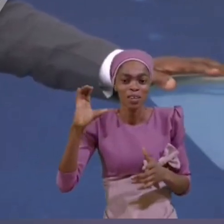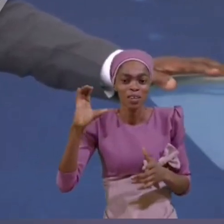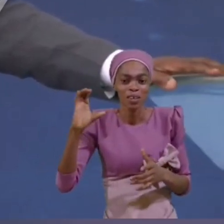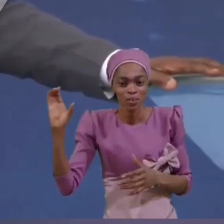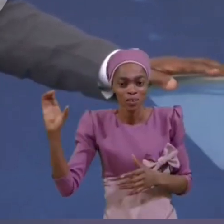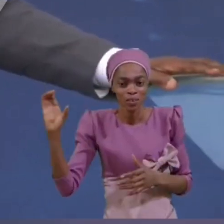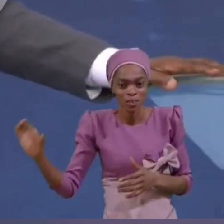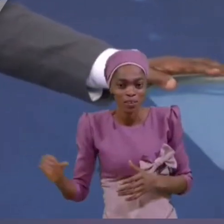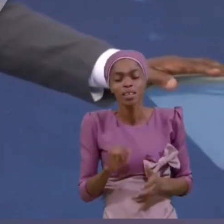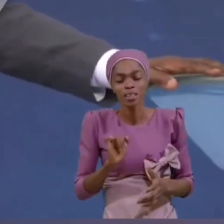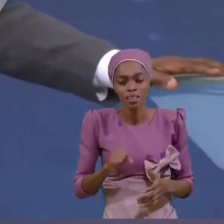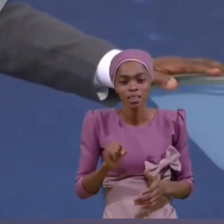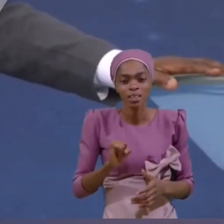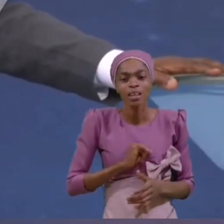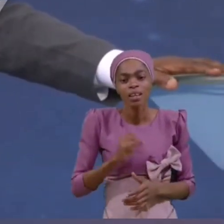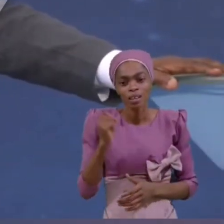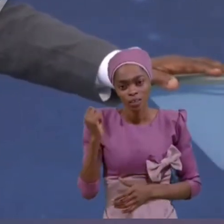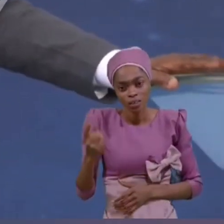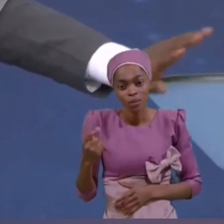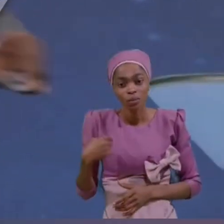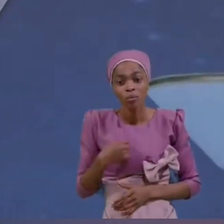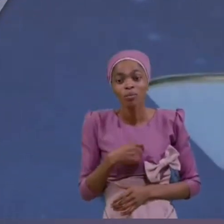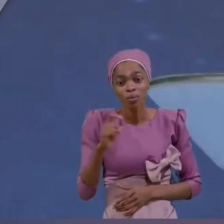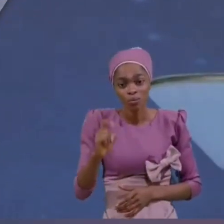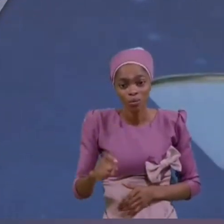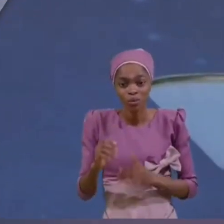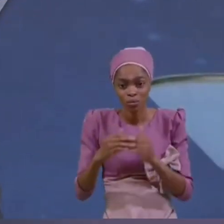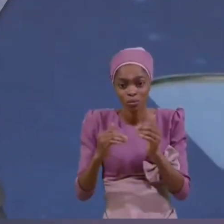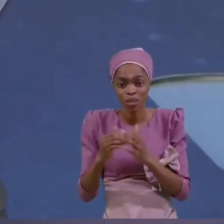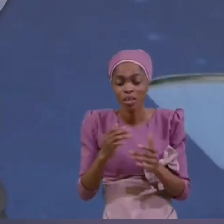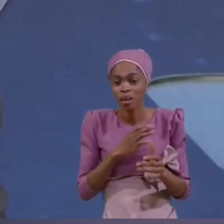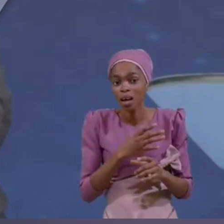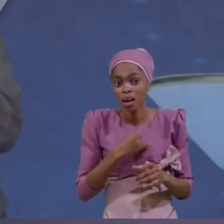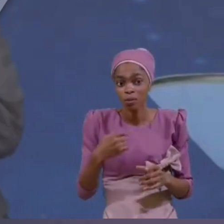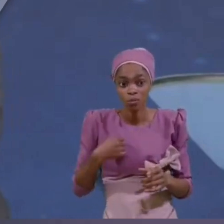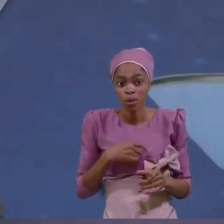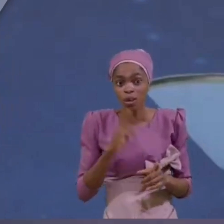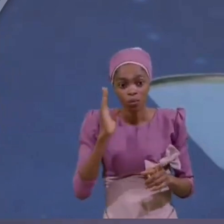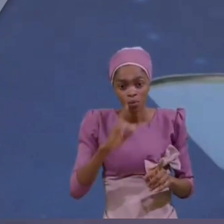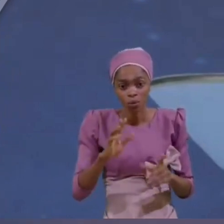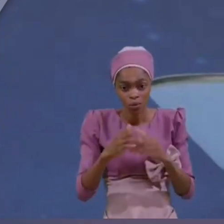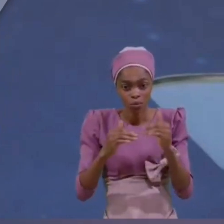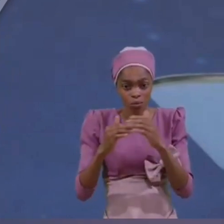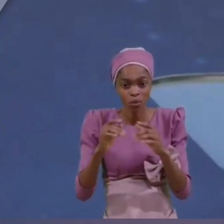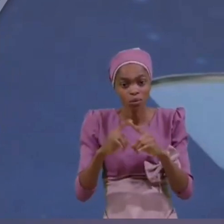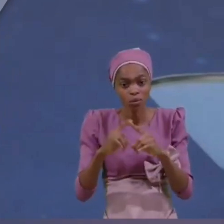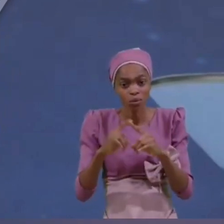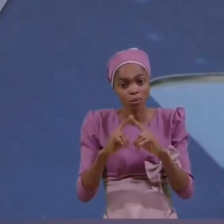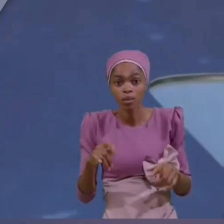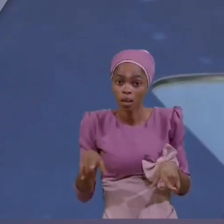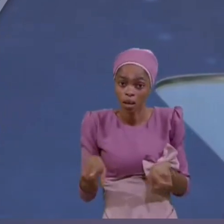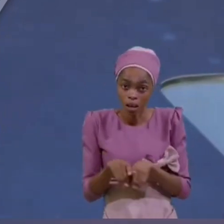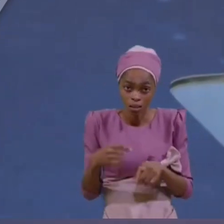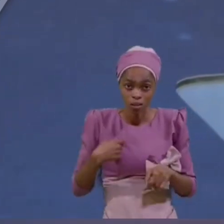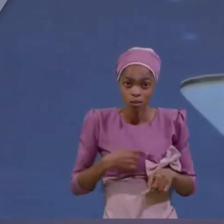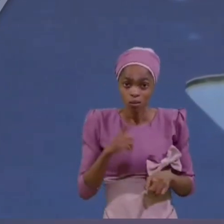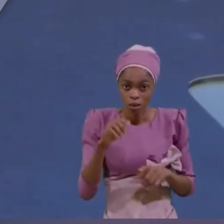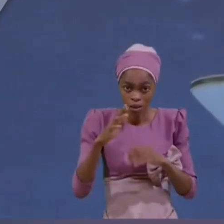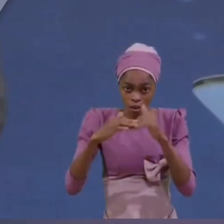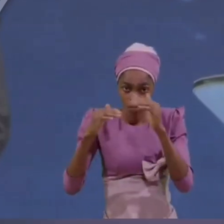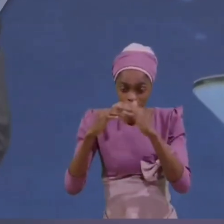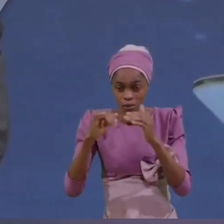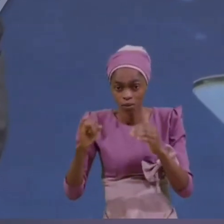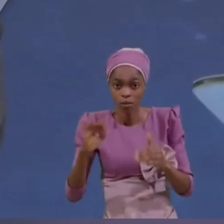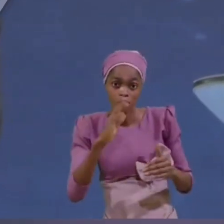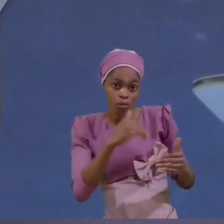understand. We must build. We're going to build. But while you're building, your neighbors